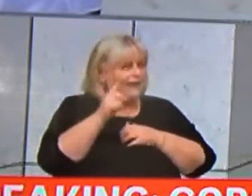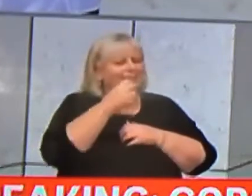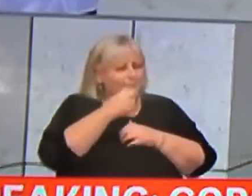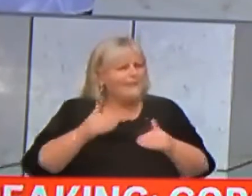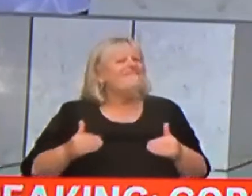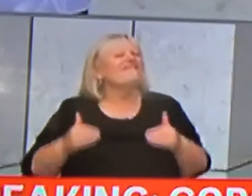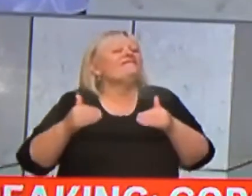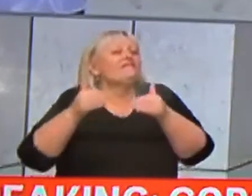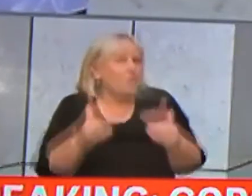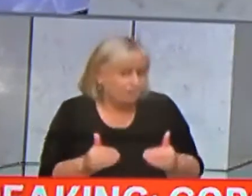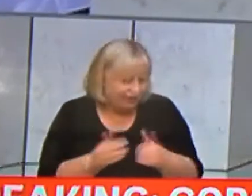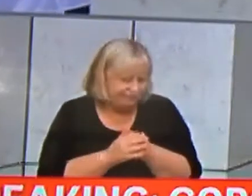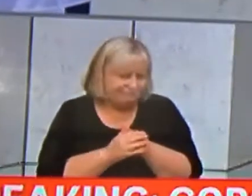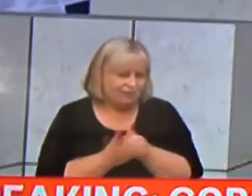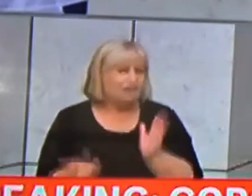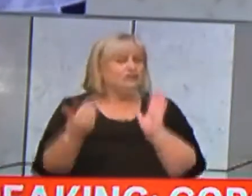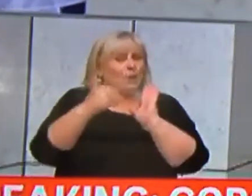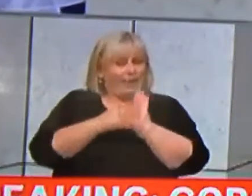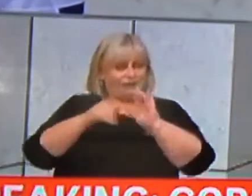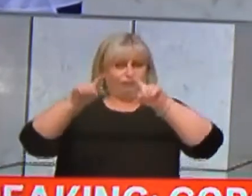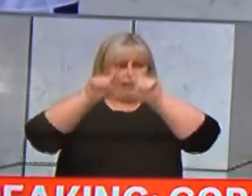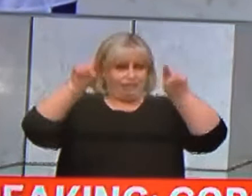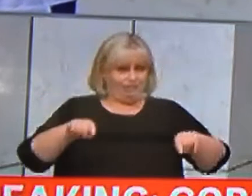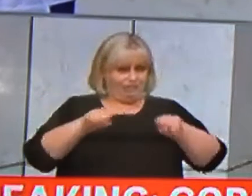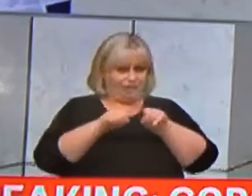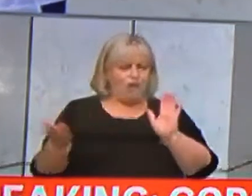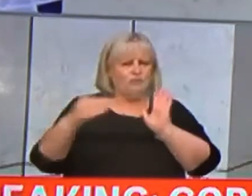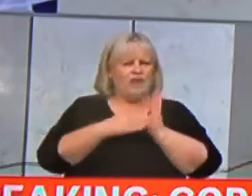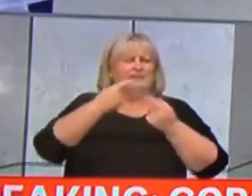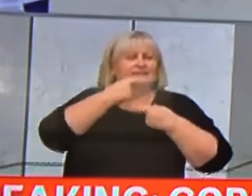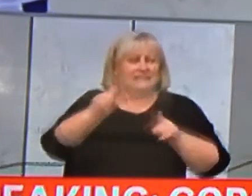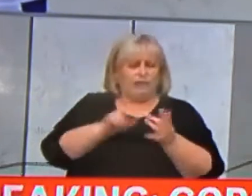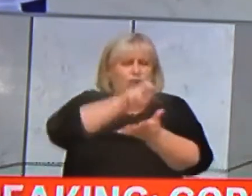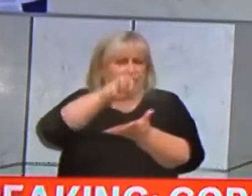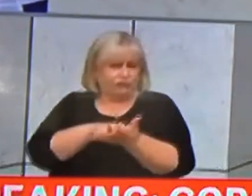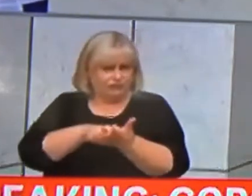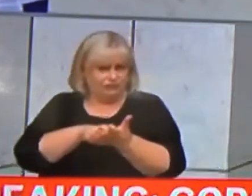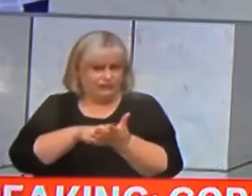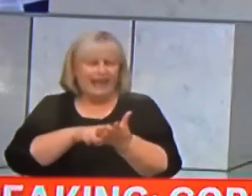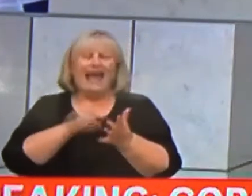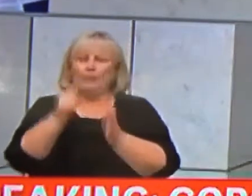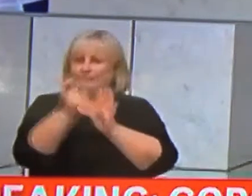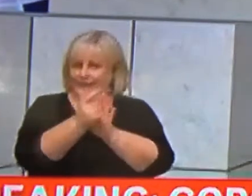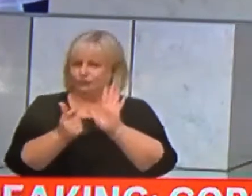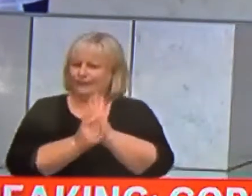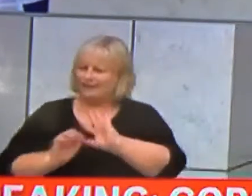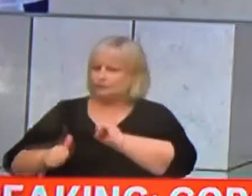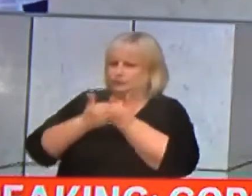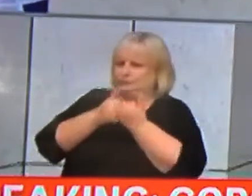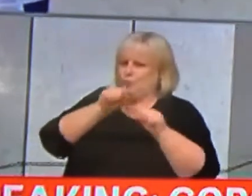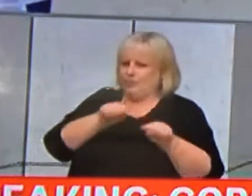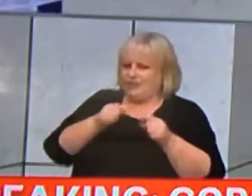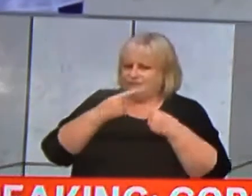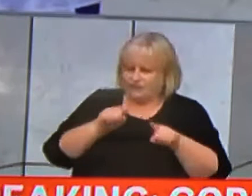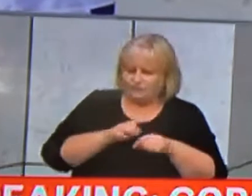further, in addition to the arrival declaration and the support of legislation that is put behind that. So